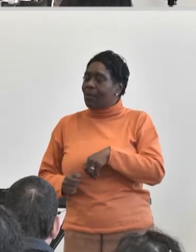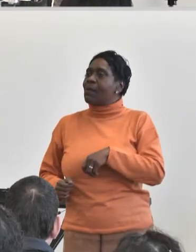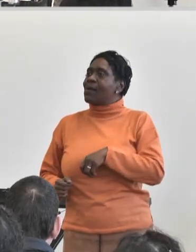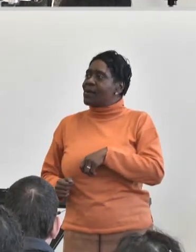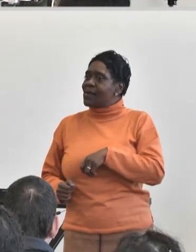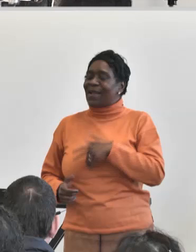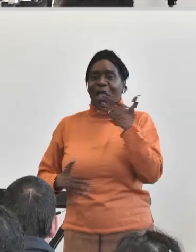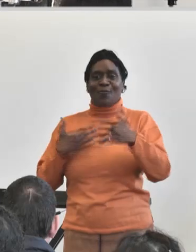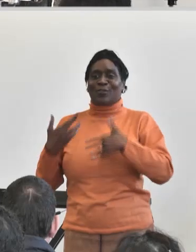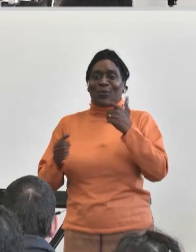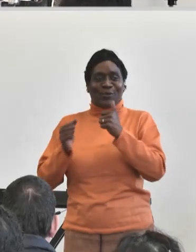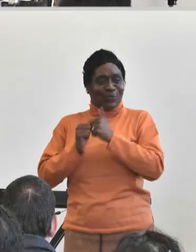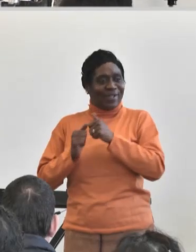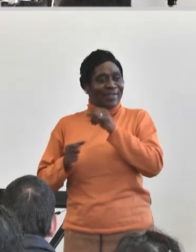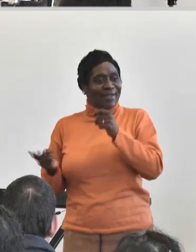And I just rejoiced with them in that.